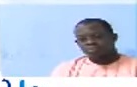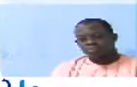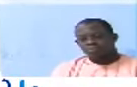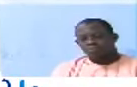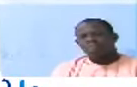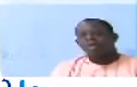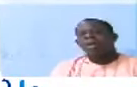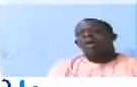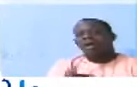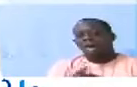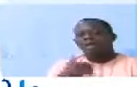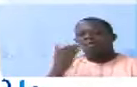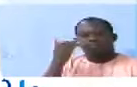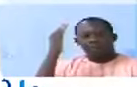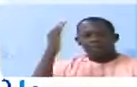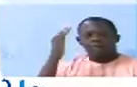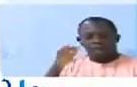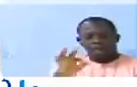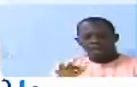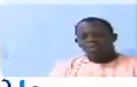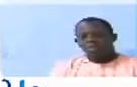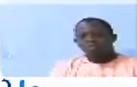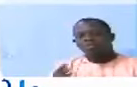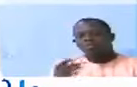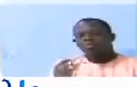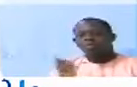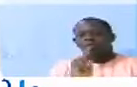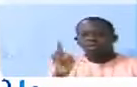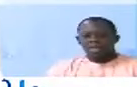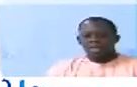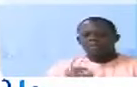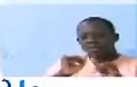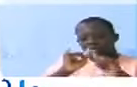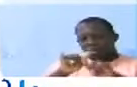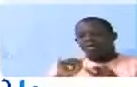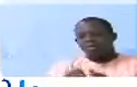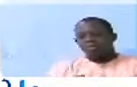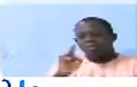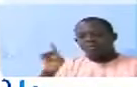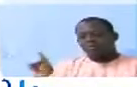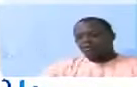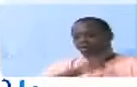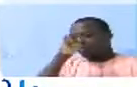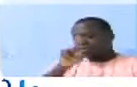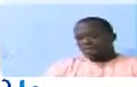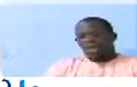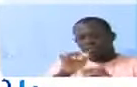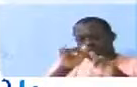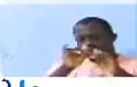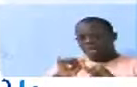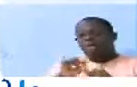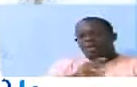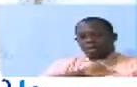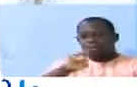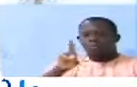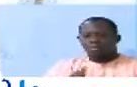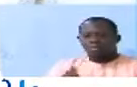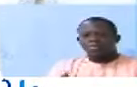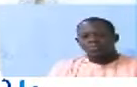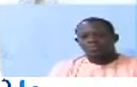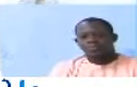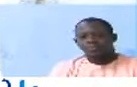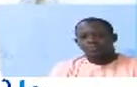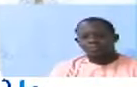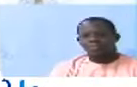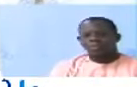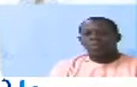I forgot the amount of time we spent there, but we stayed there for quite a long time. On the second instance, were